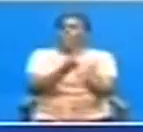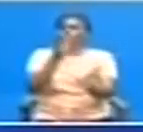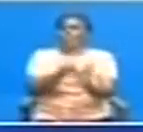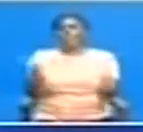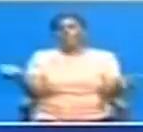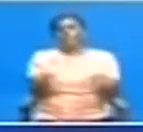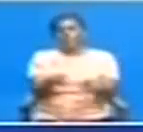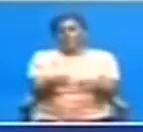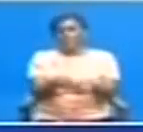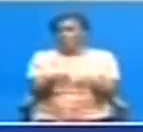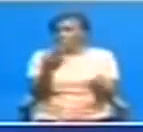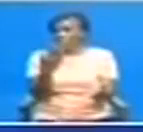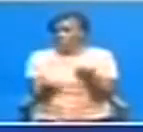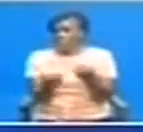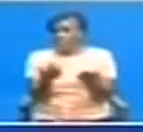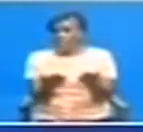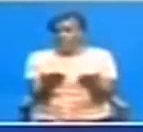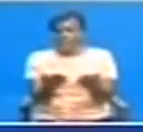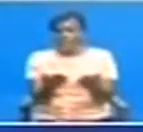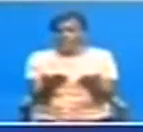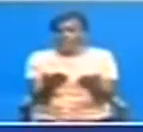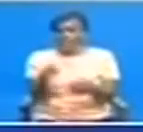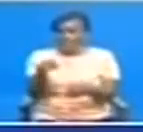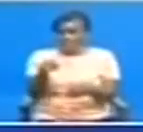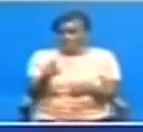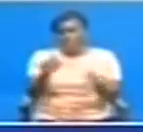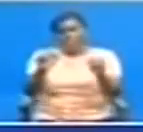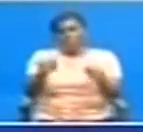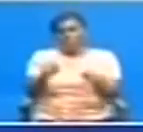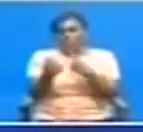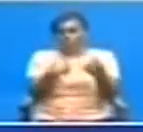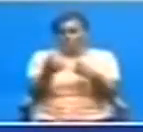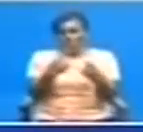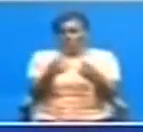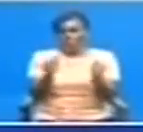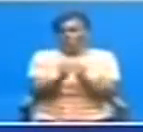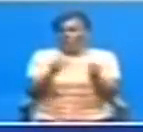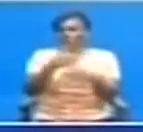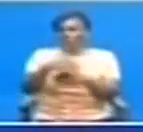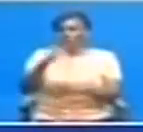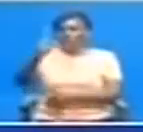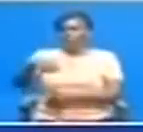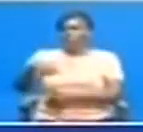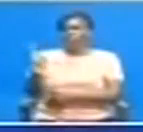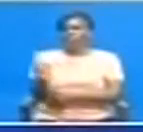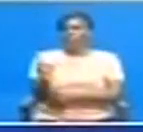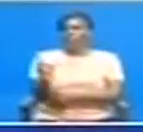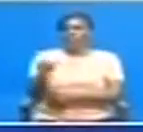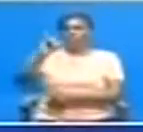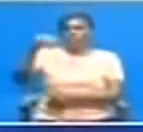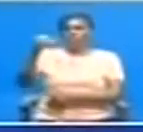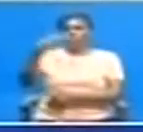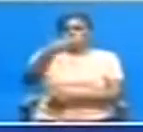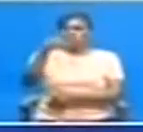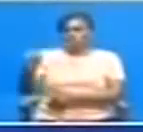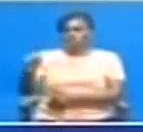as well. And I'm sure you will be honored to be speaking to us here after you have won that money. John Hadulo